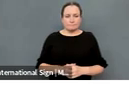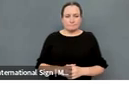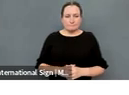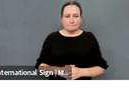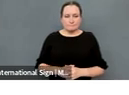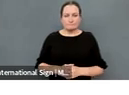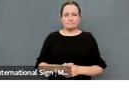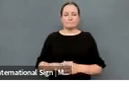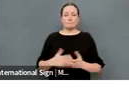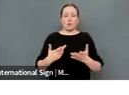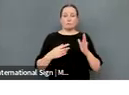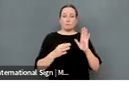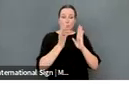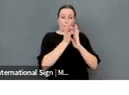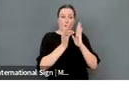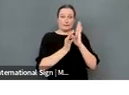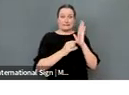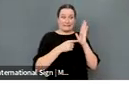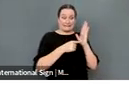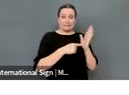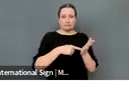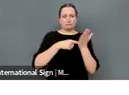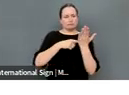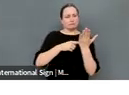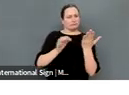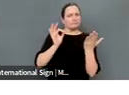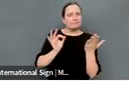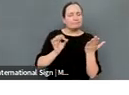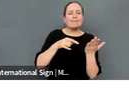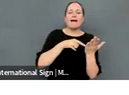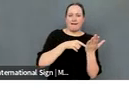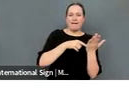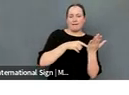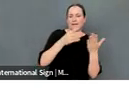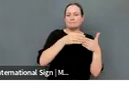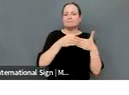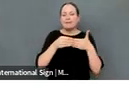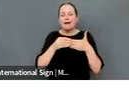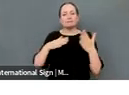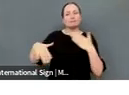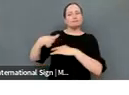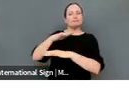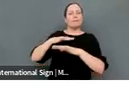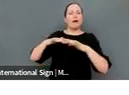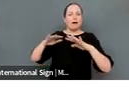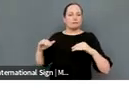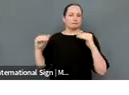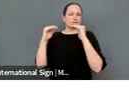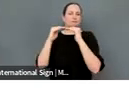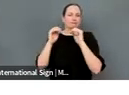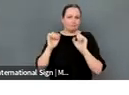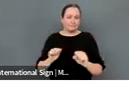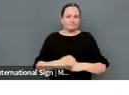multi-targeted impact, especially in this context. So thank you for listening.